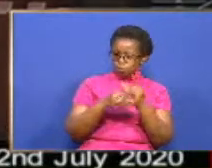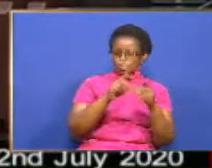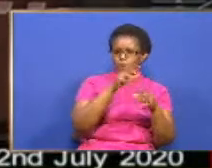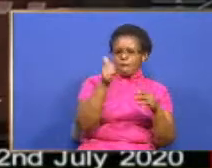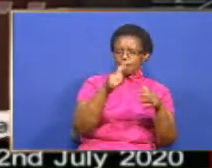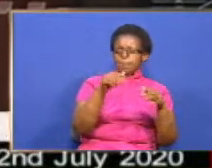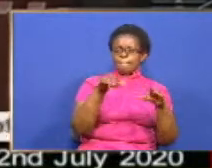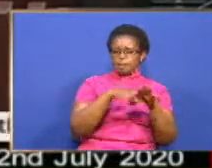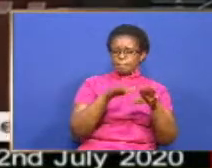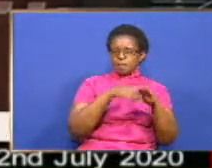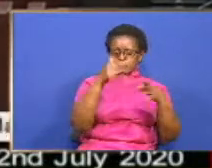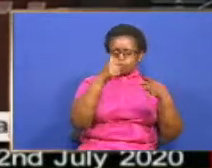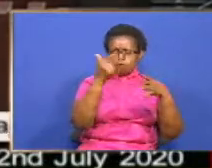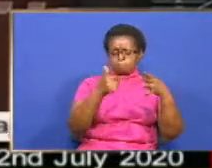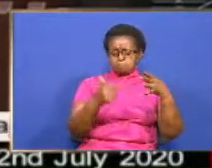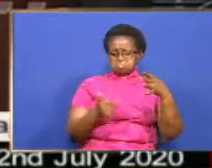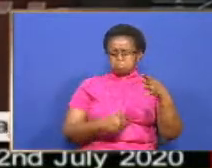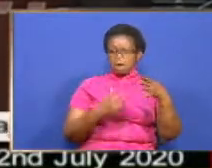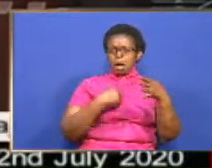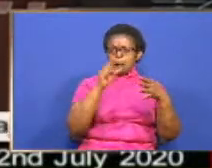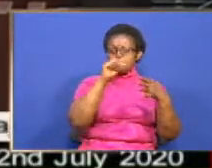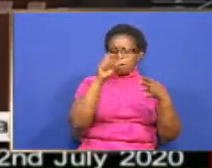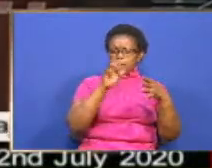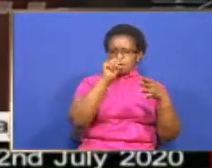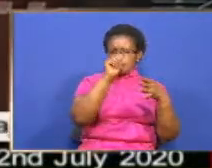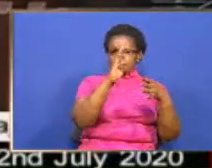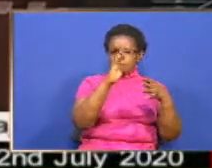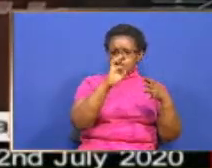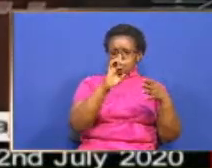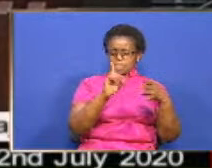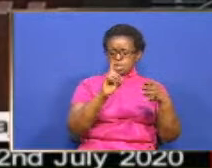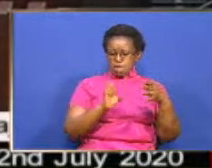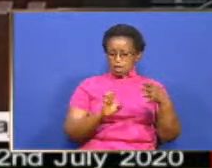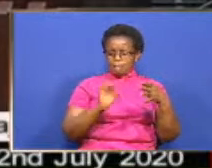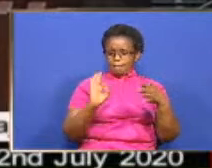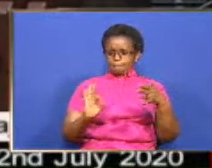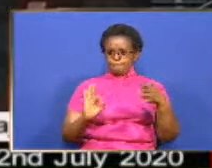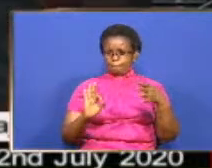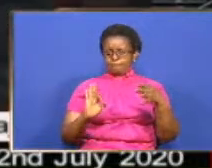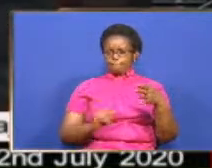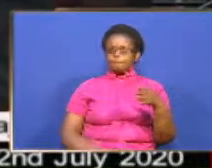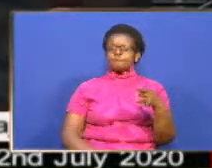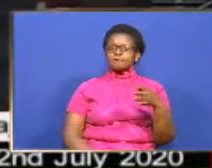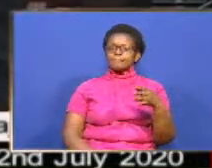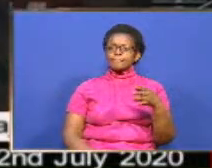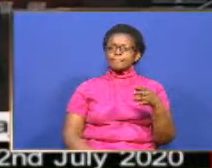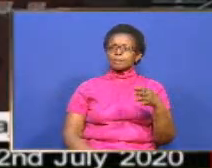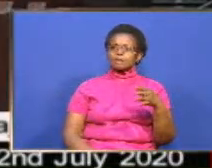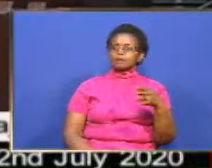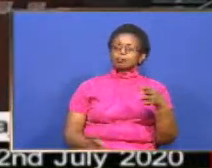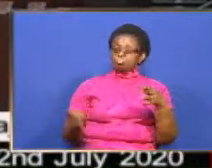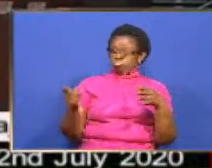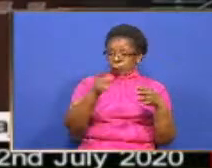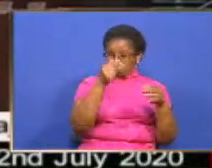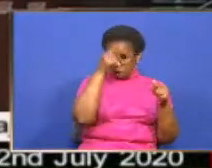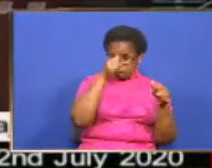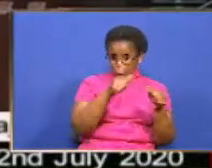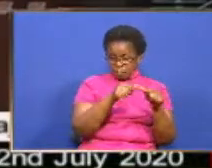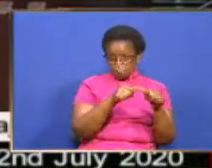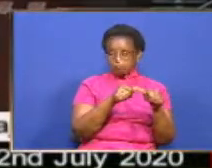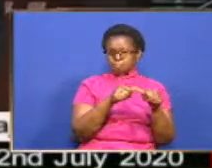under paragraphs A, B, C, D, E, and F. Mr. Speaker, the House will recall